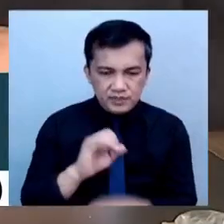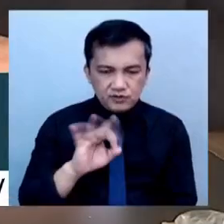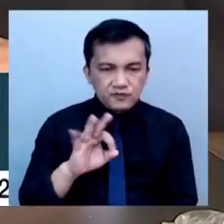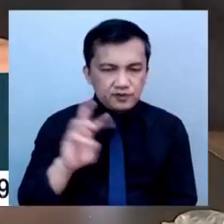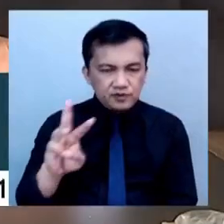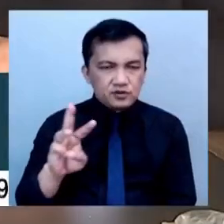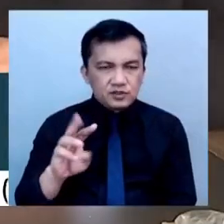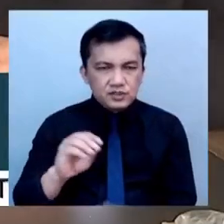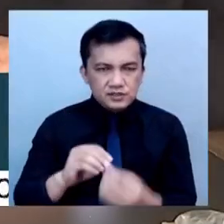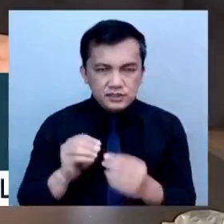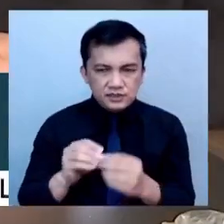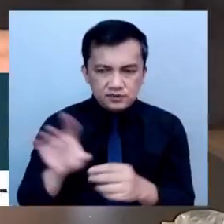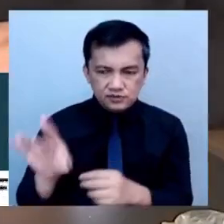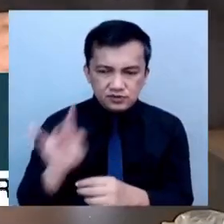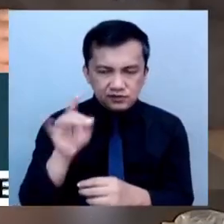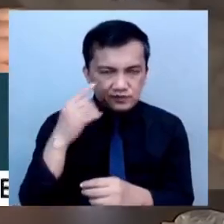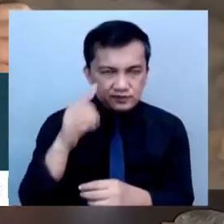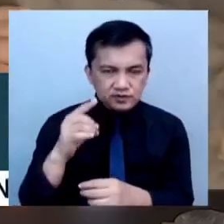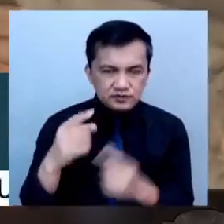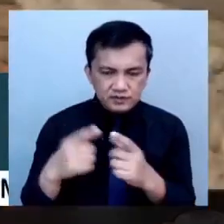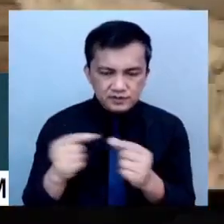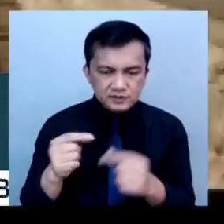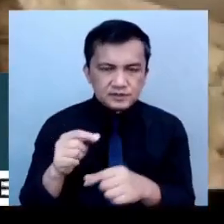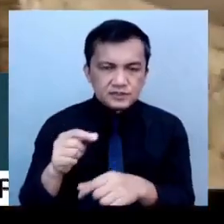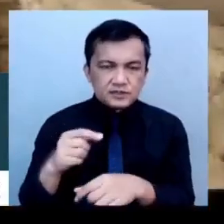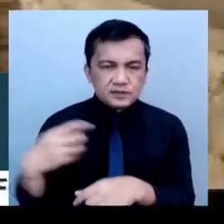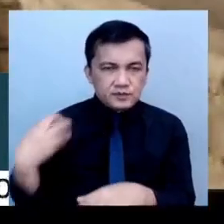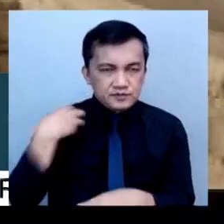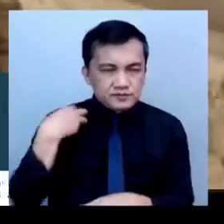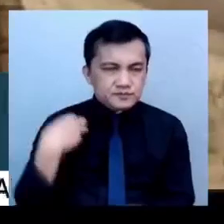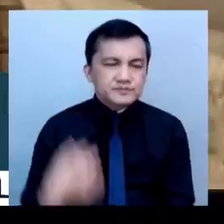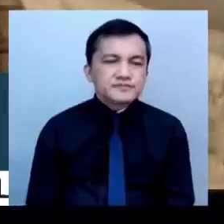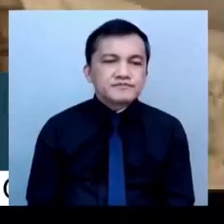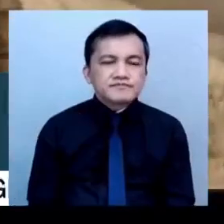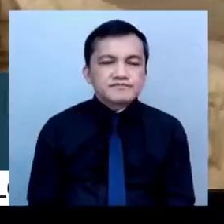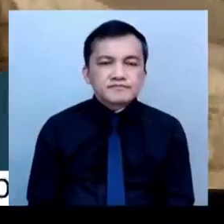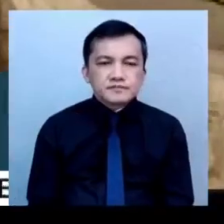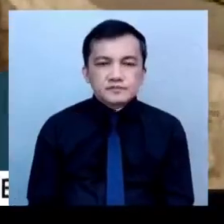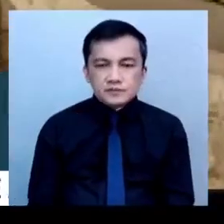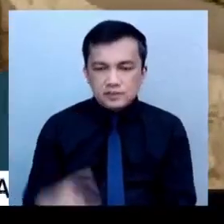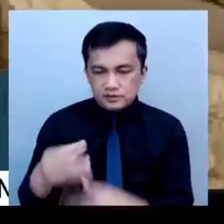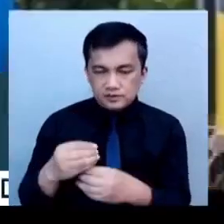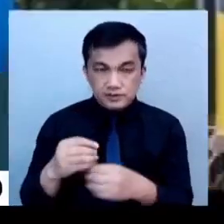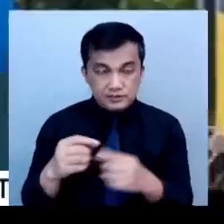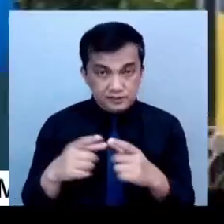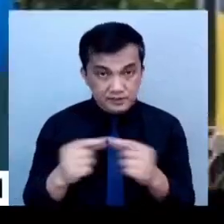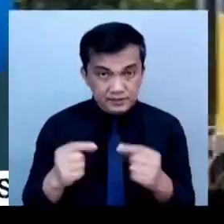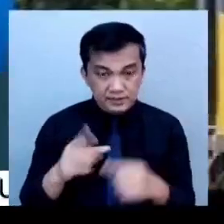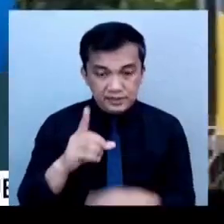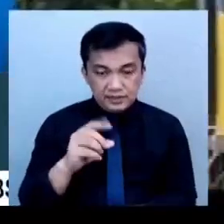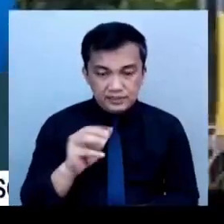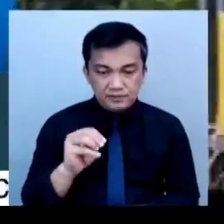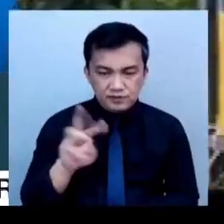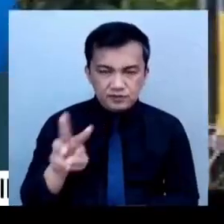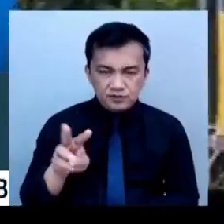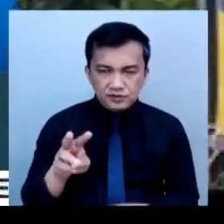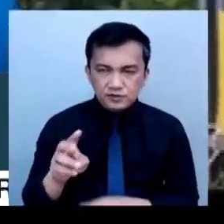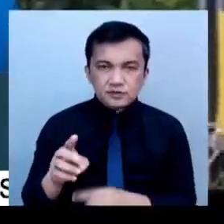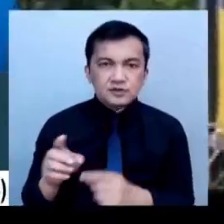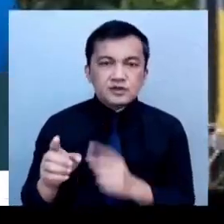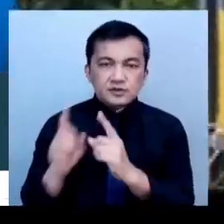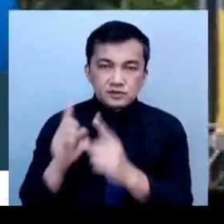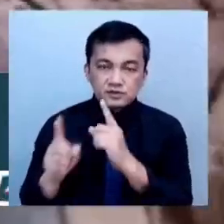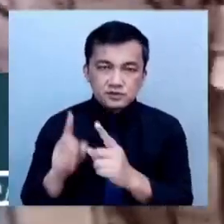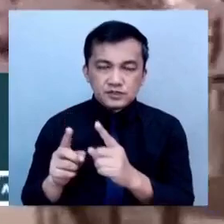one choice for Japanese employers. Aside from Japan, the DMW is also in talks with South